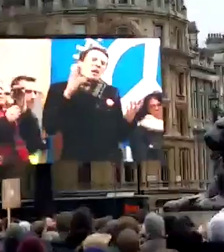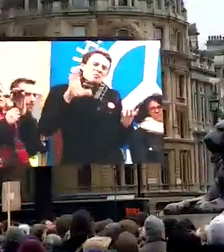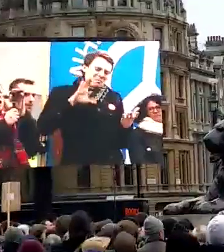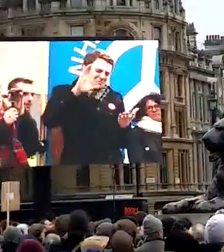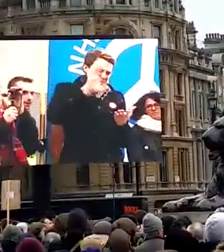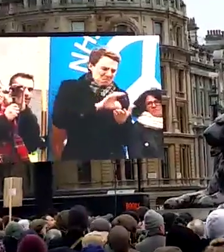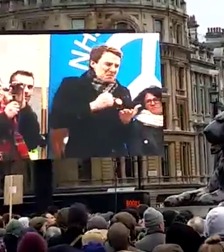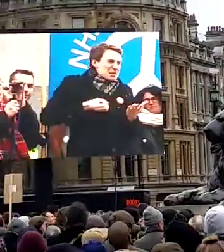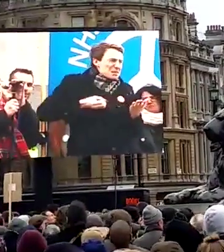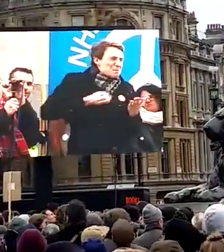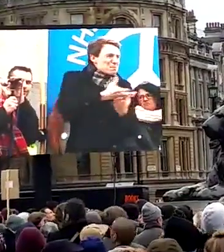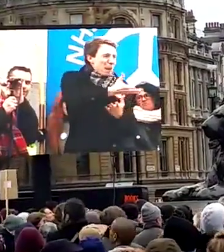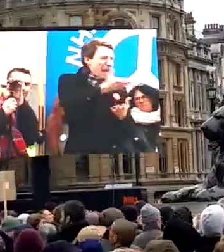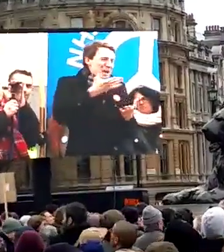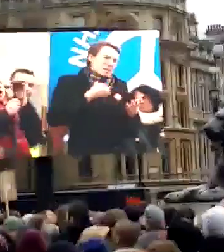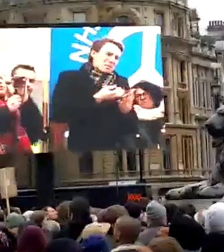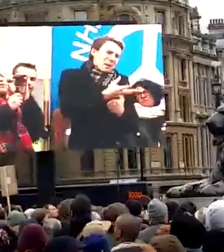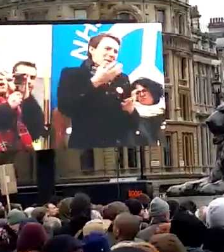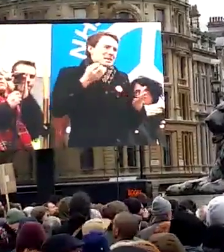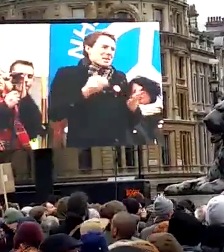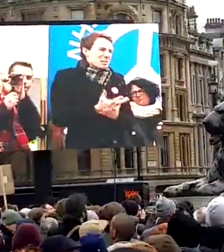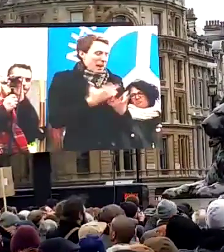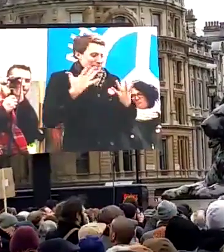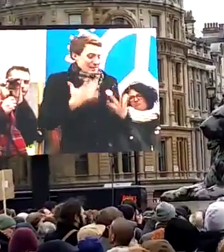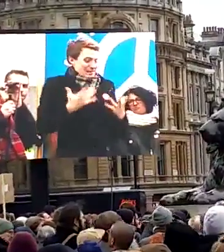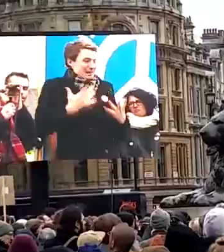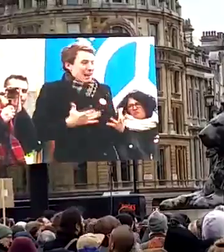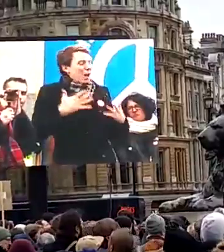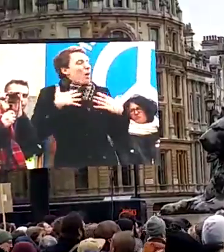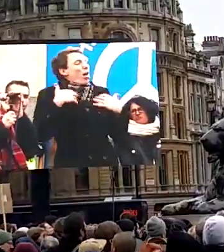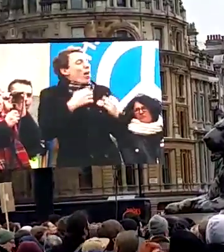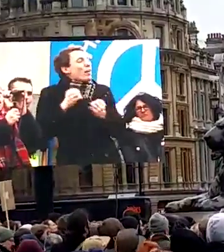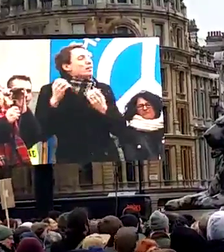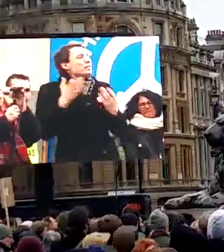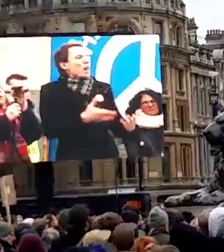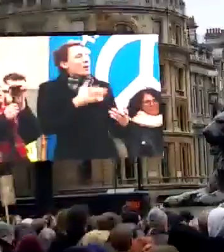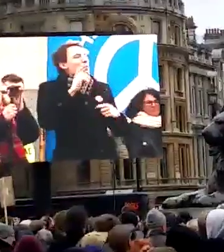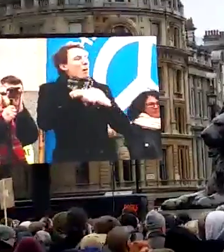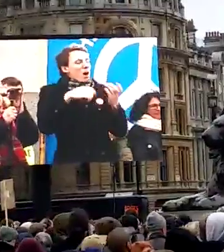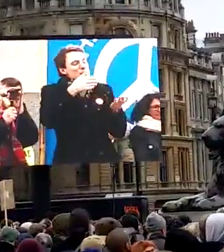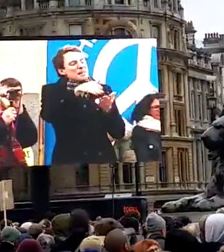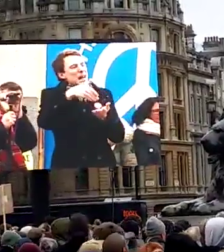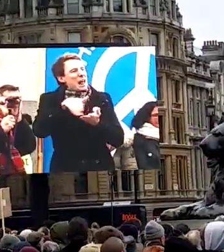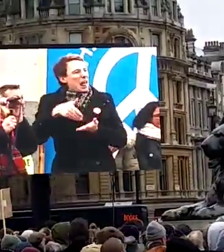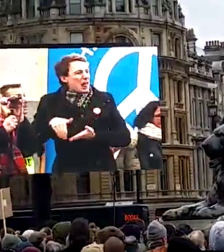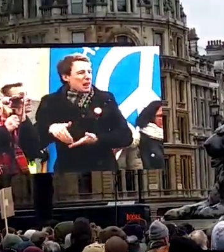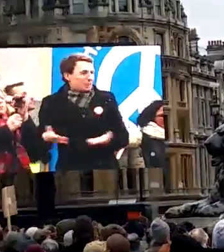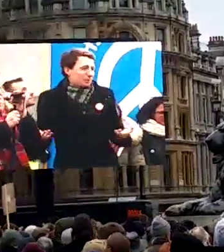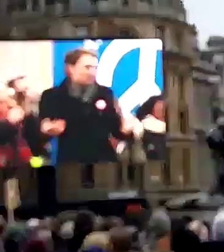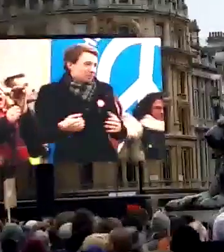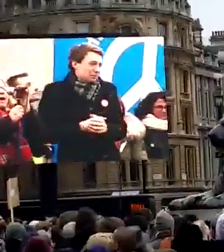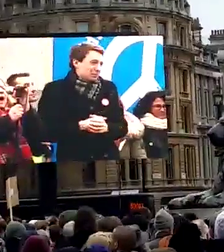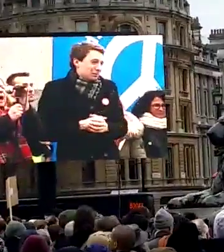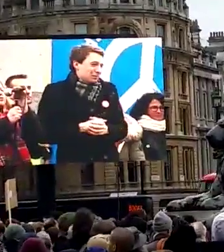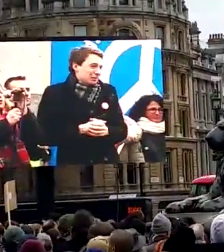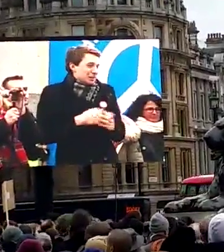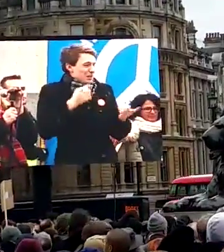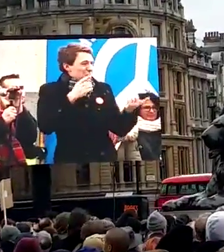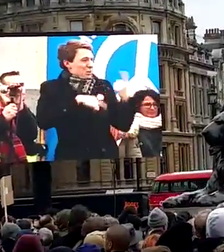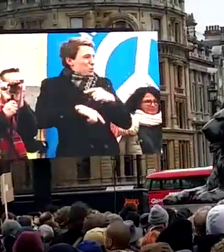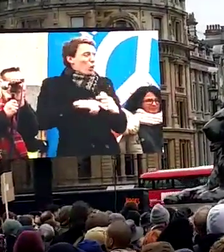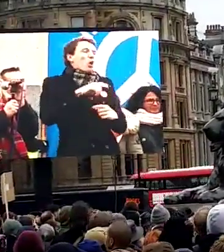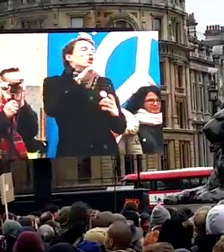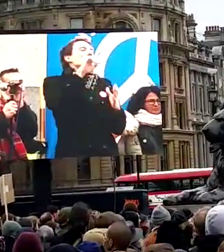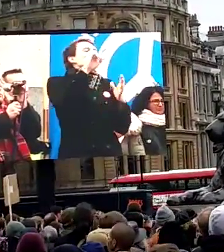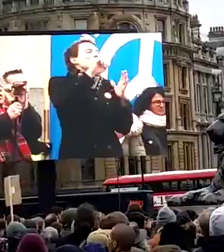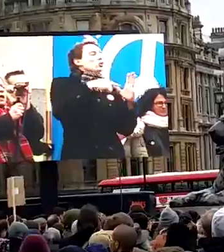Money at a time when we're privatising the health service, when we can't afford to pay our